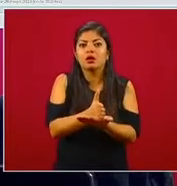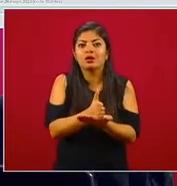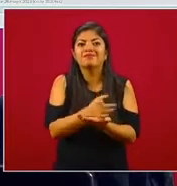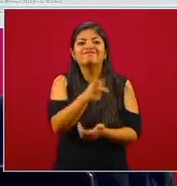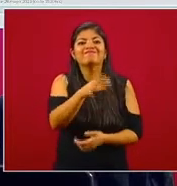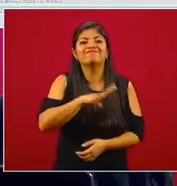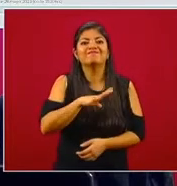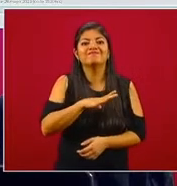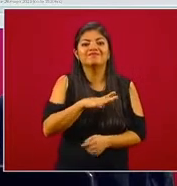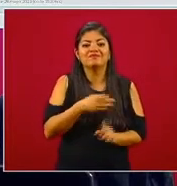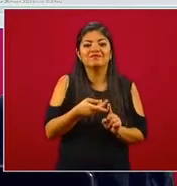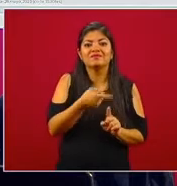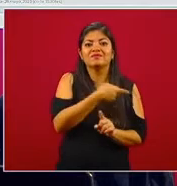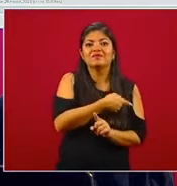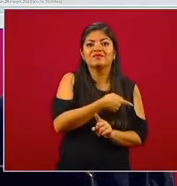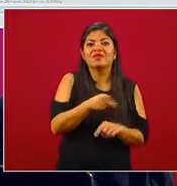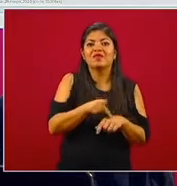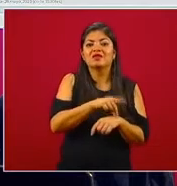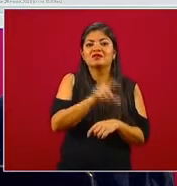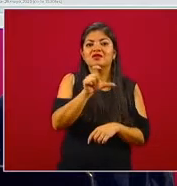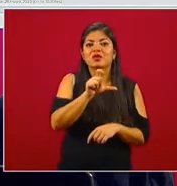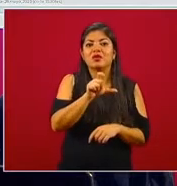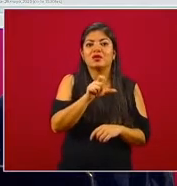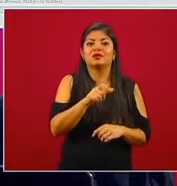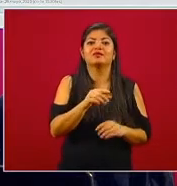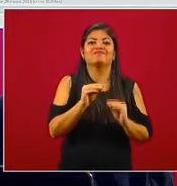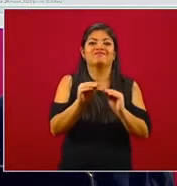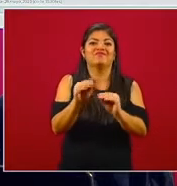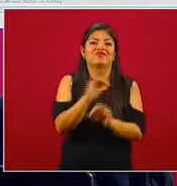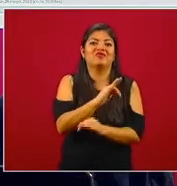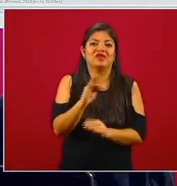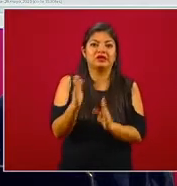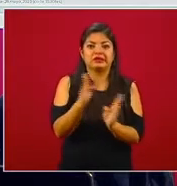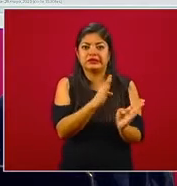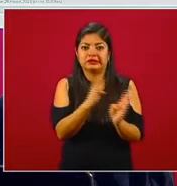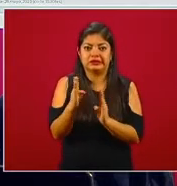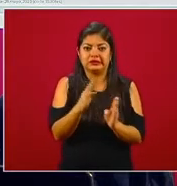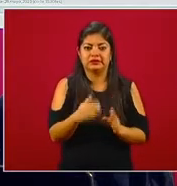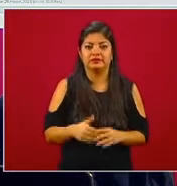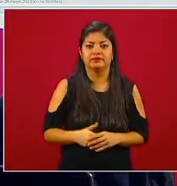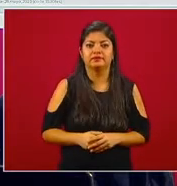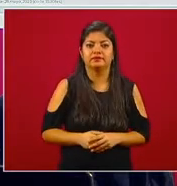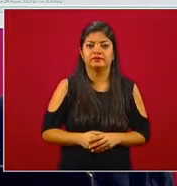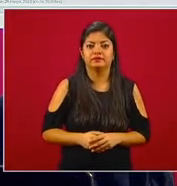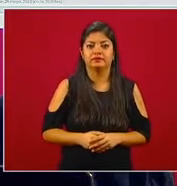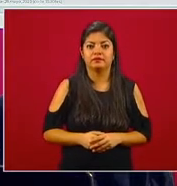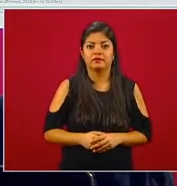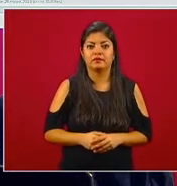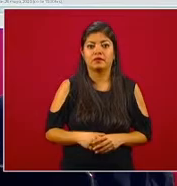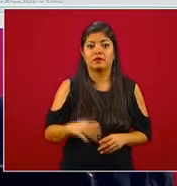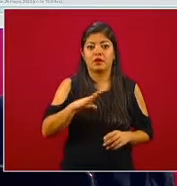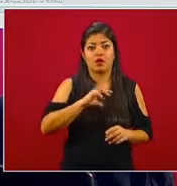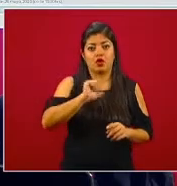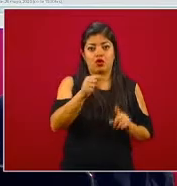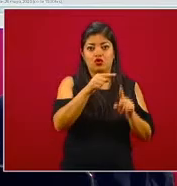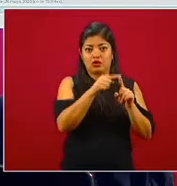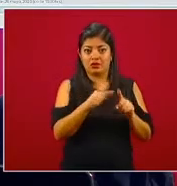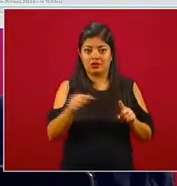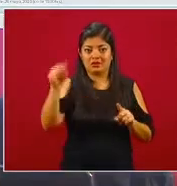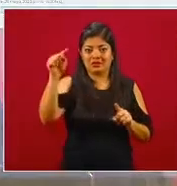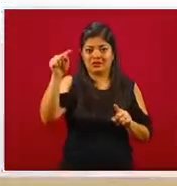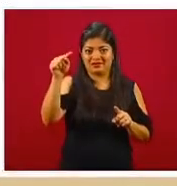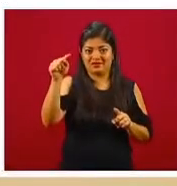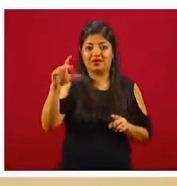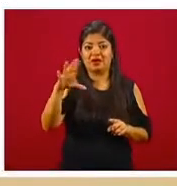be a y delay between registrar. the moment they began to exhibit La symptoms siguiente. and the moment they get registered and Nuestra curva confirmed. acumulada de casos es